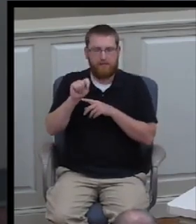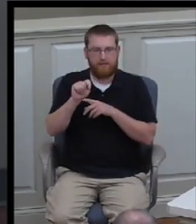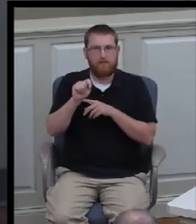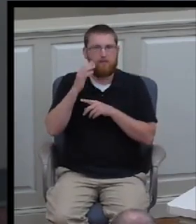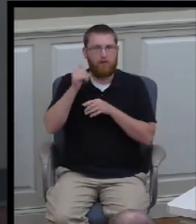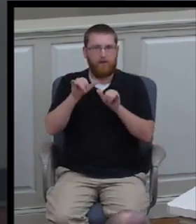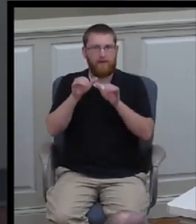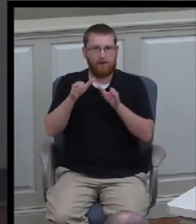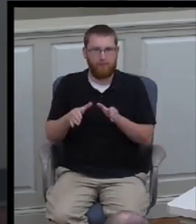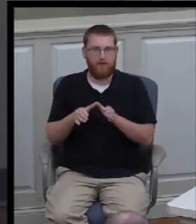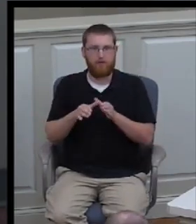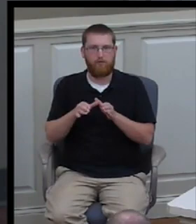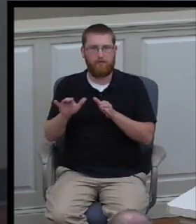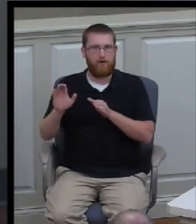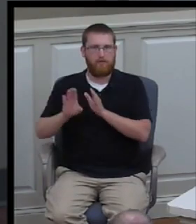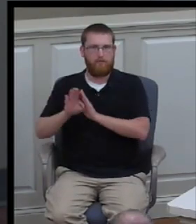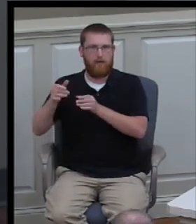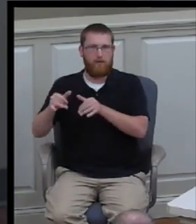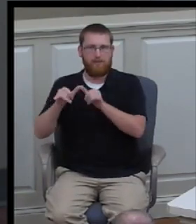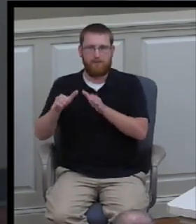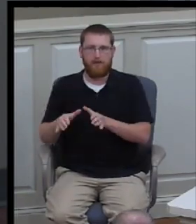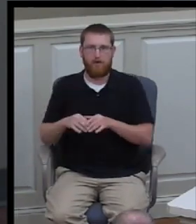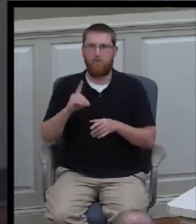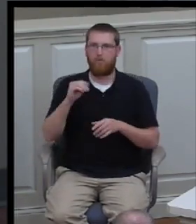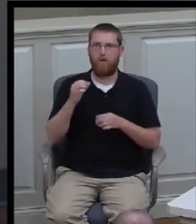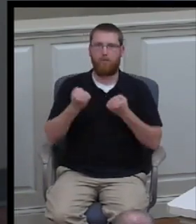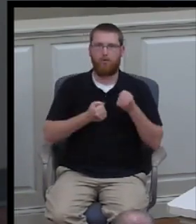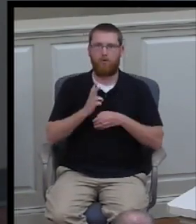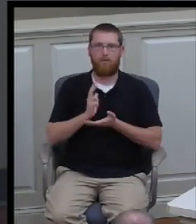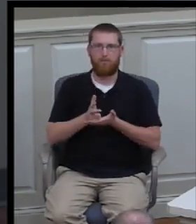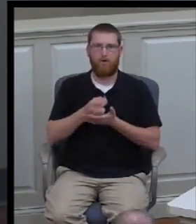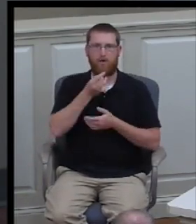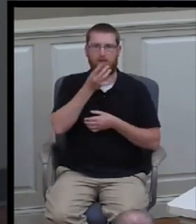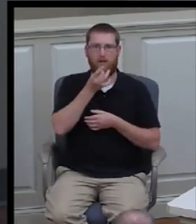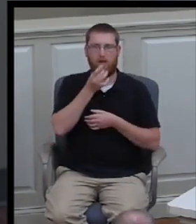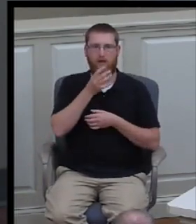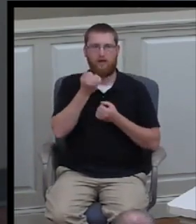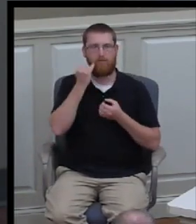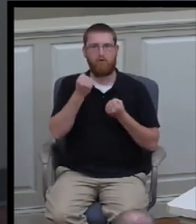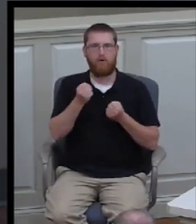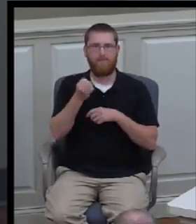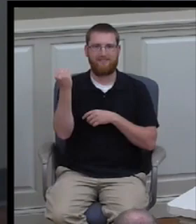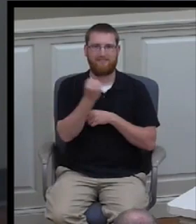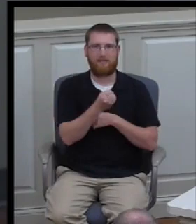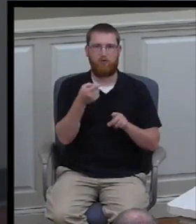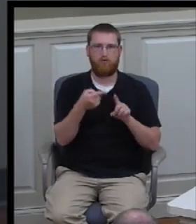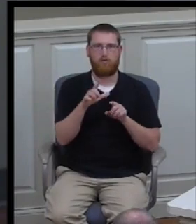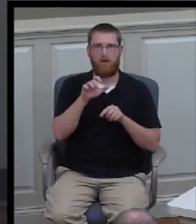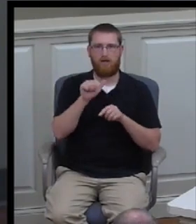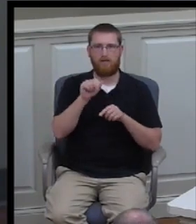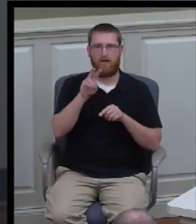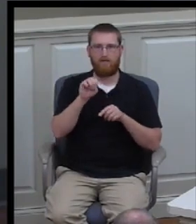engineer stated it, basically one more car might have to sit at the light if you're going south towards Lexington Avenue,